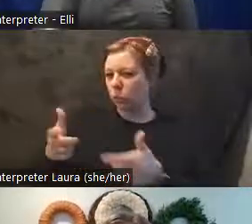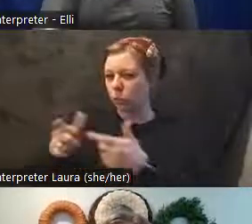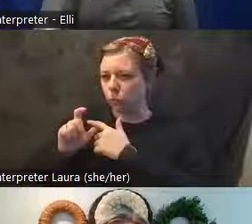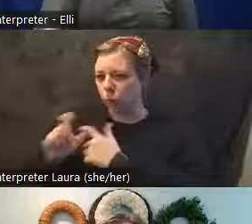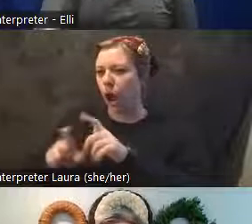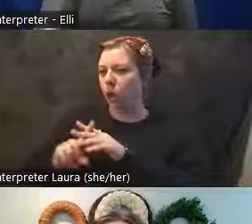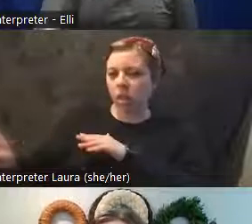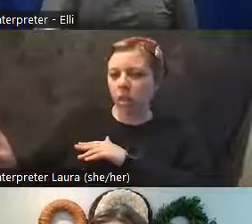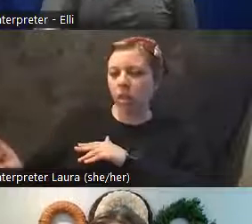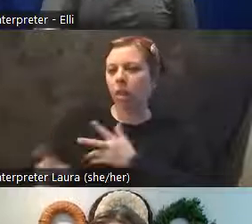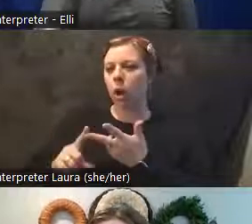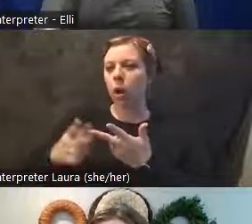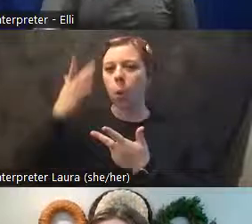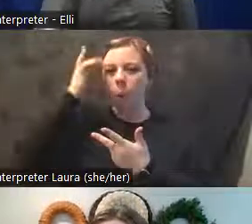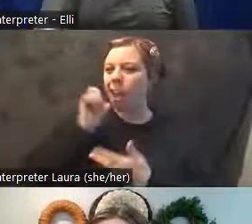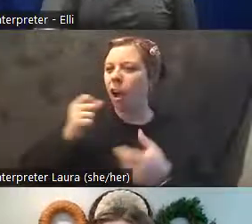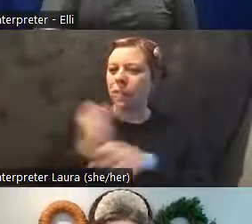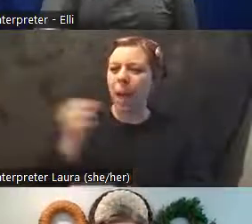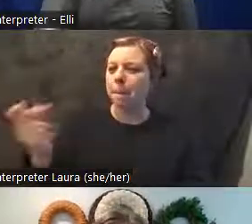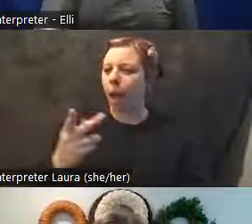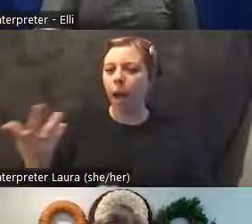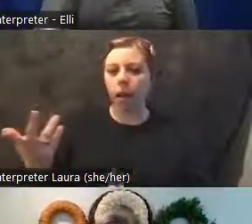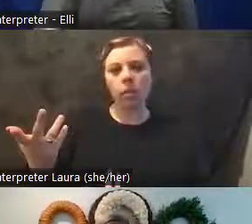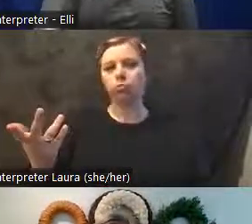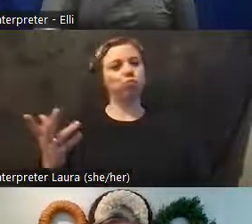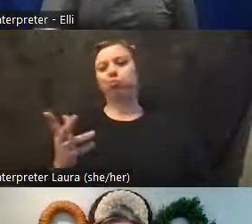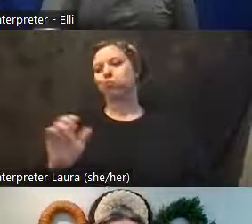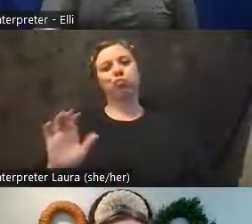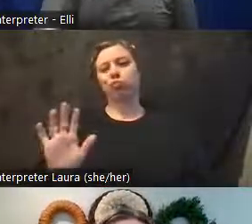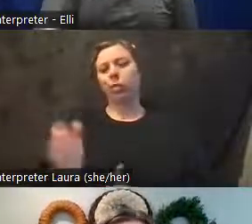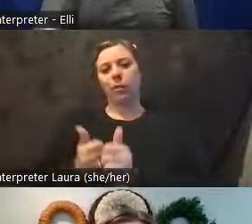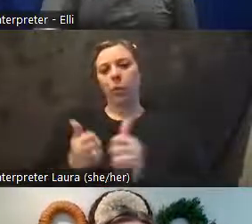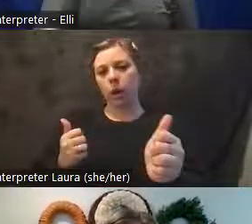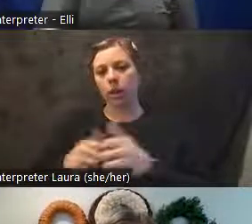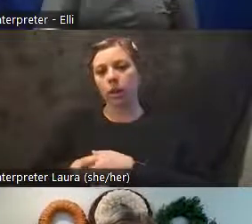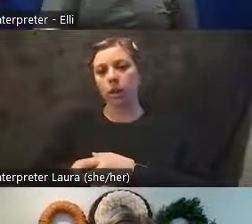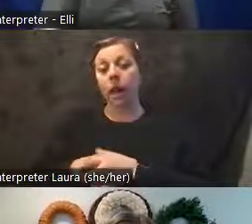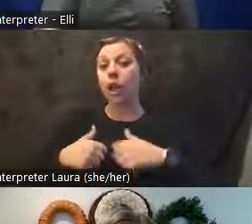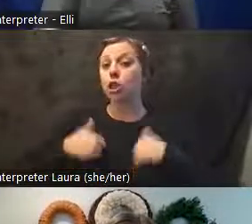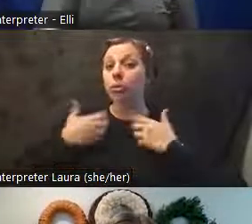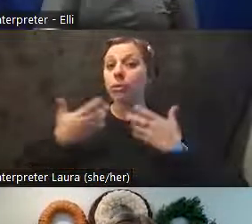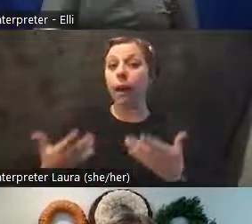be able to narrate what happened to them in a chronological manner.